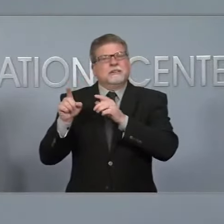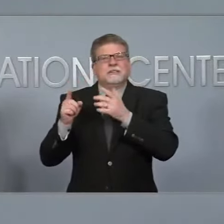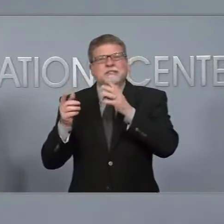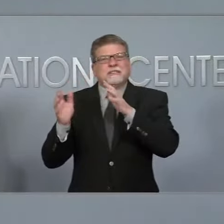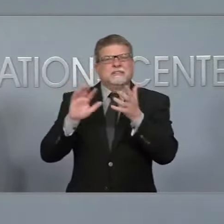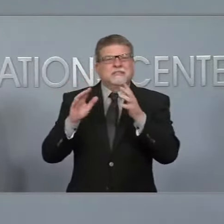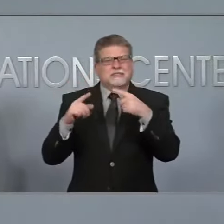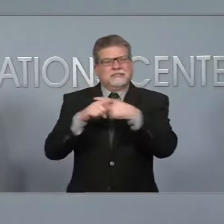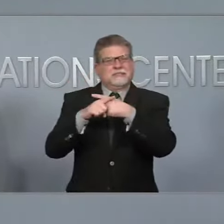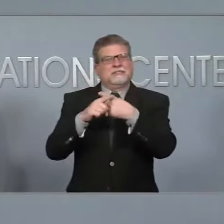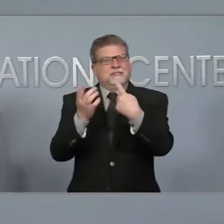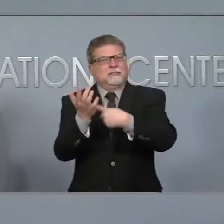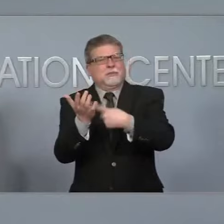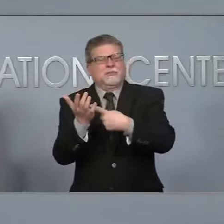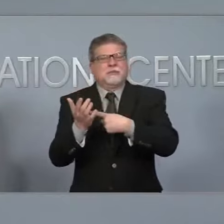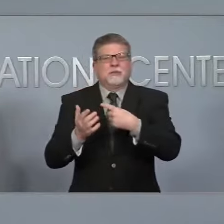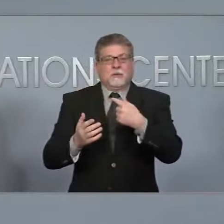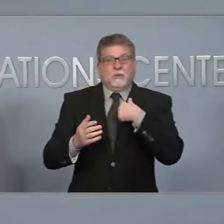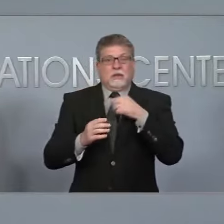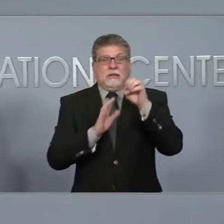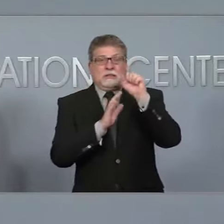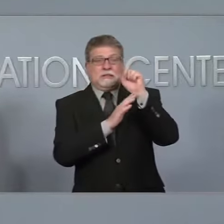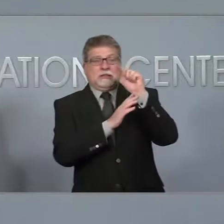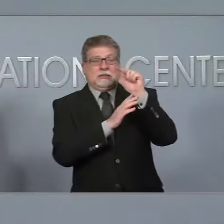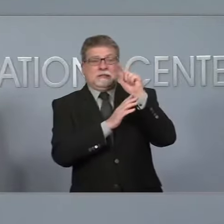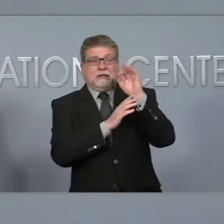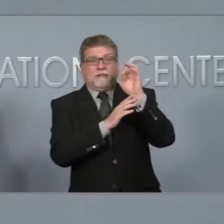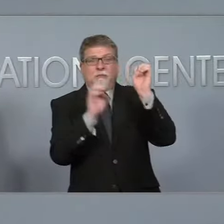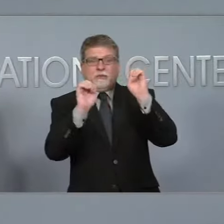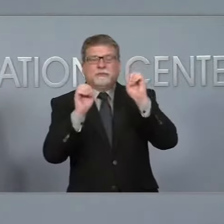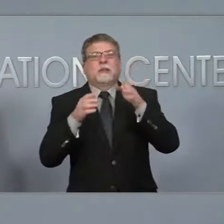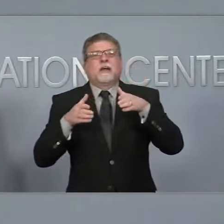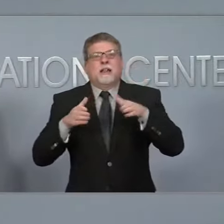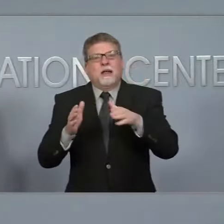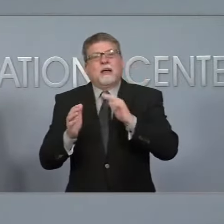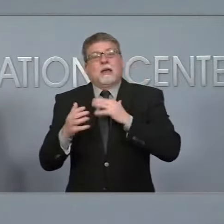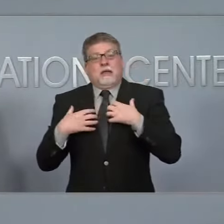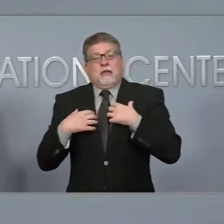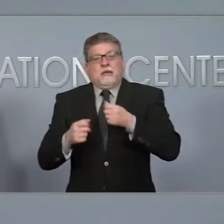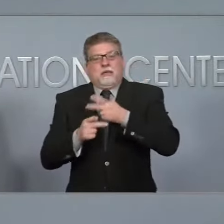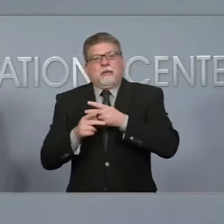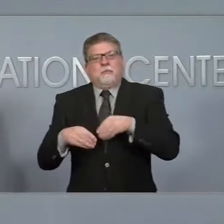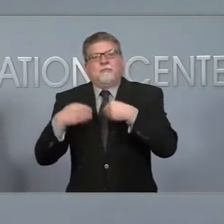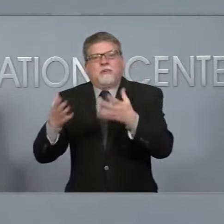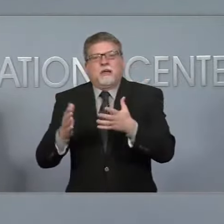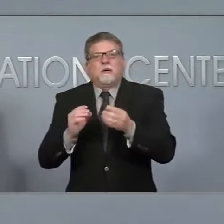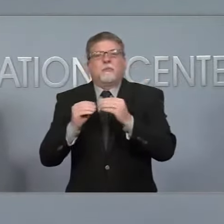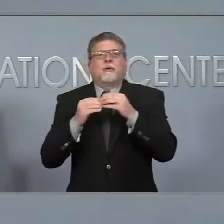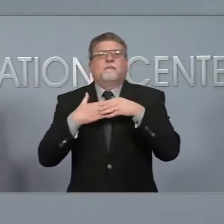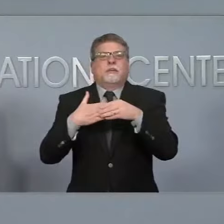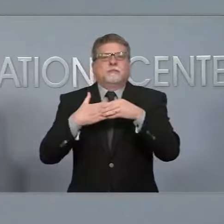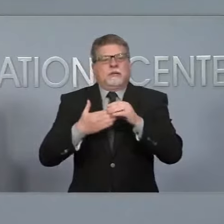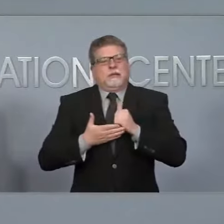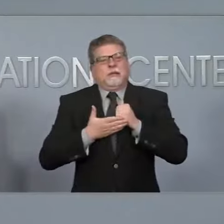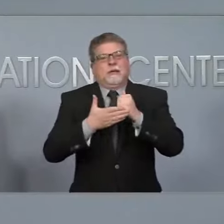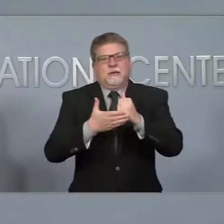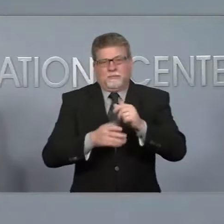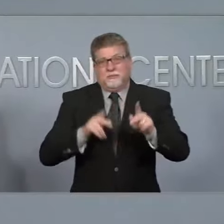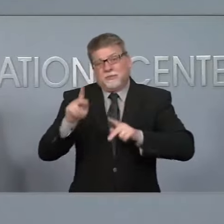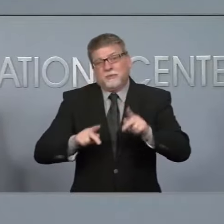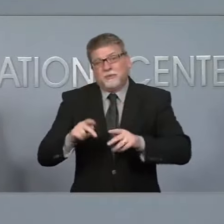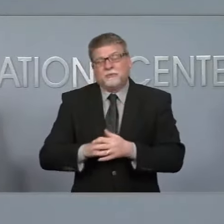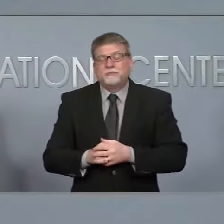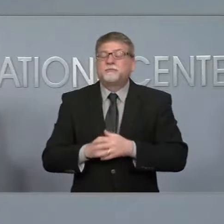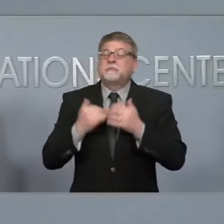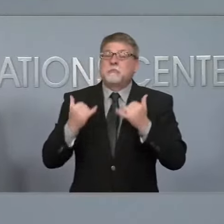And that is what the emergency order has allowed them to do. So we hope that we can get some